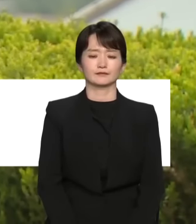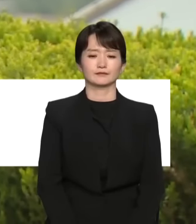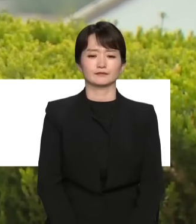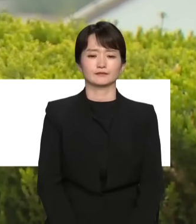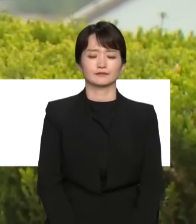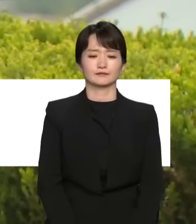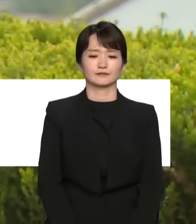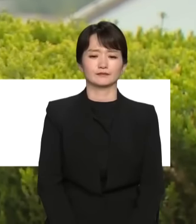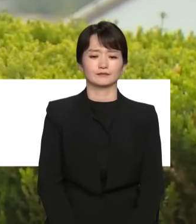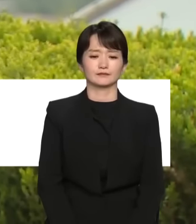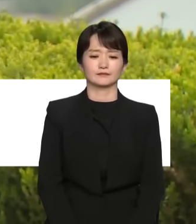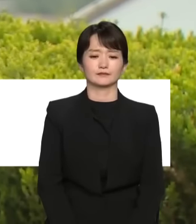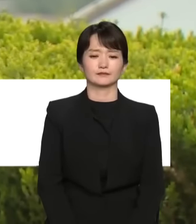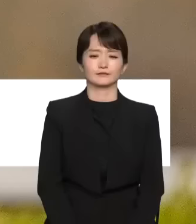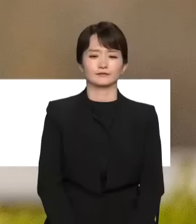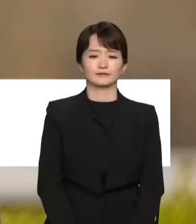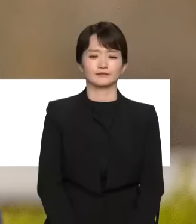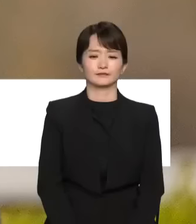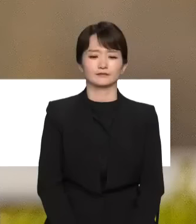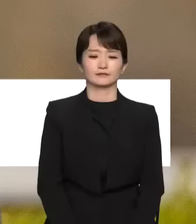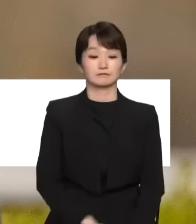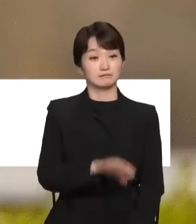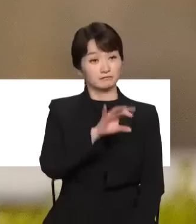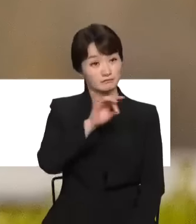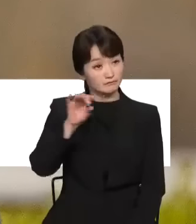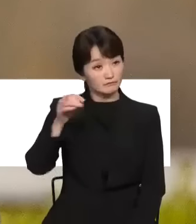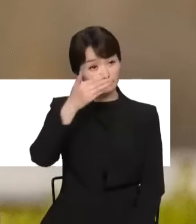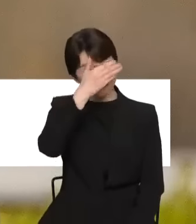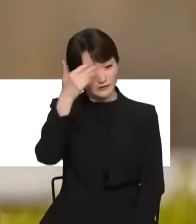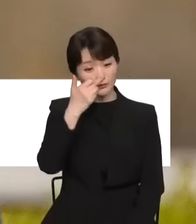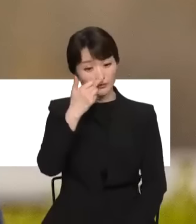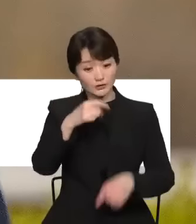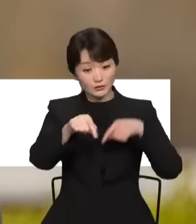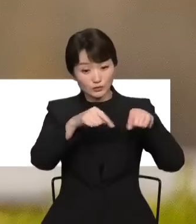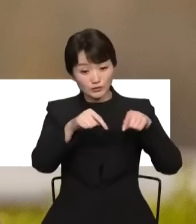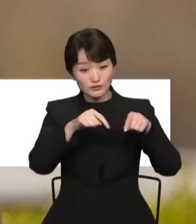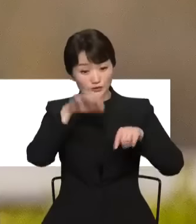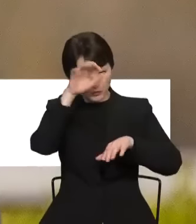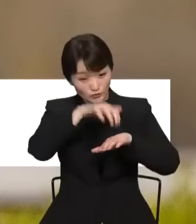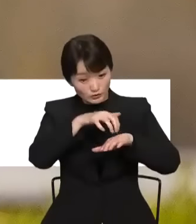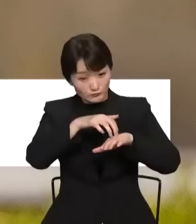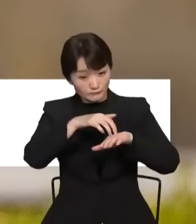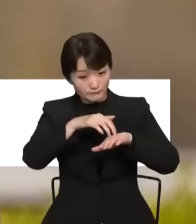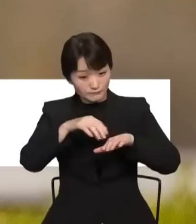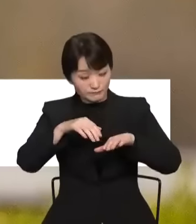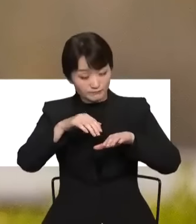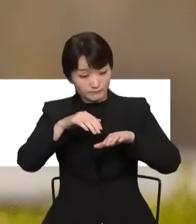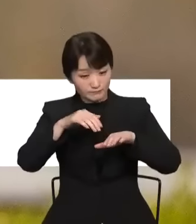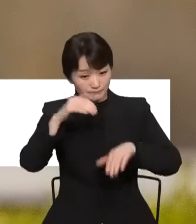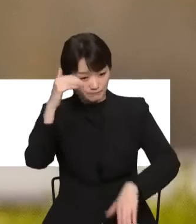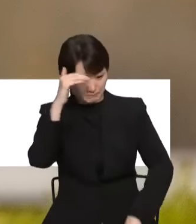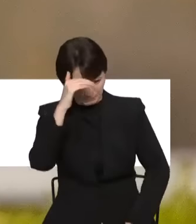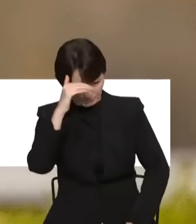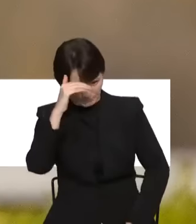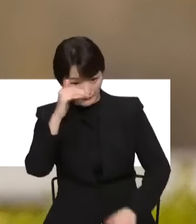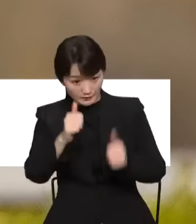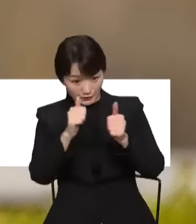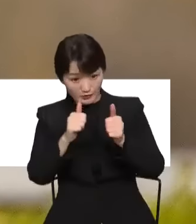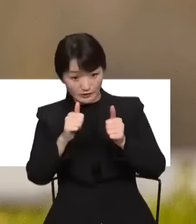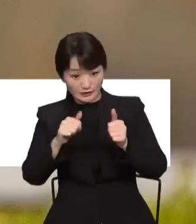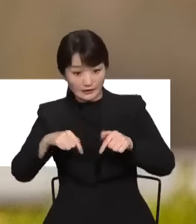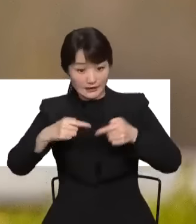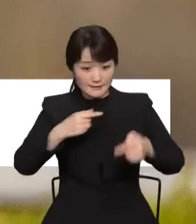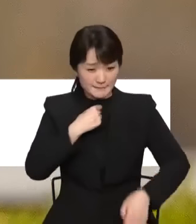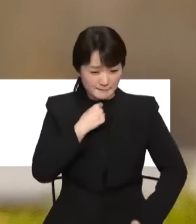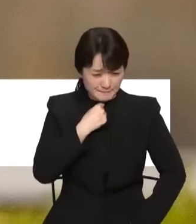to share experience. Mm. Sometimes I'm looking to a training session from those coaches, and I must